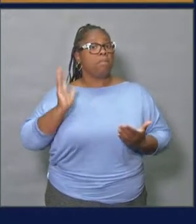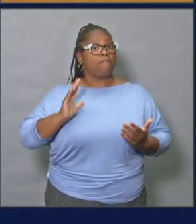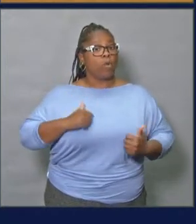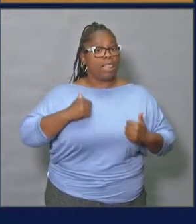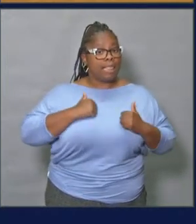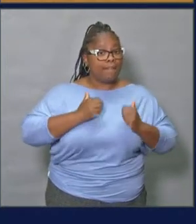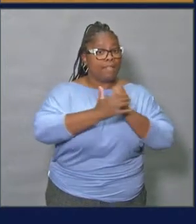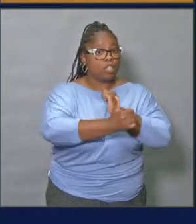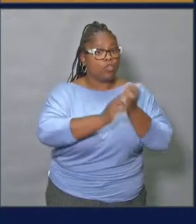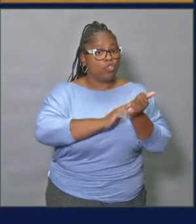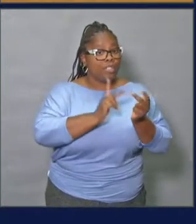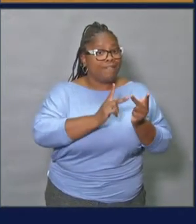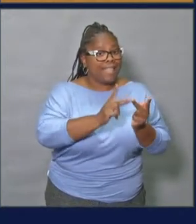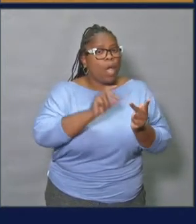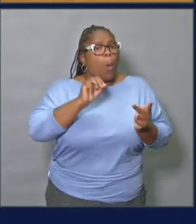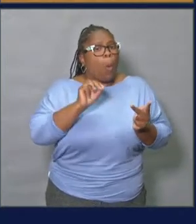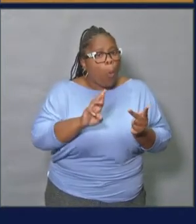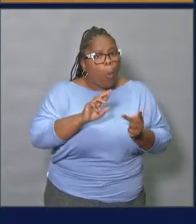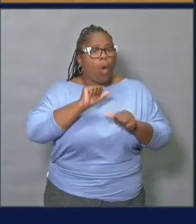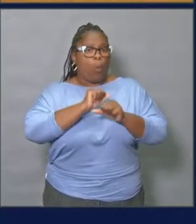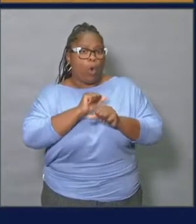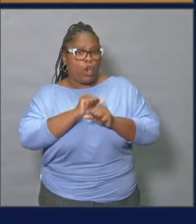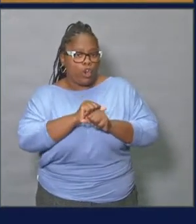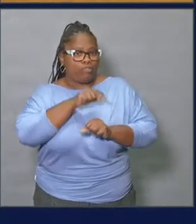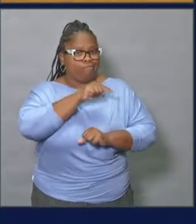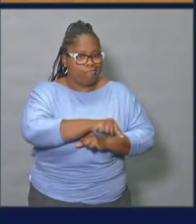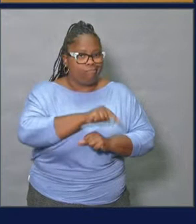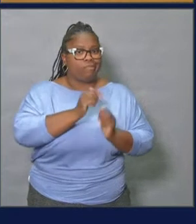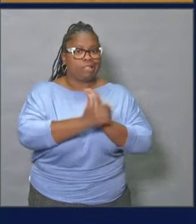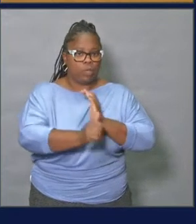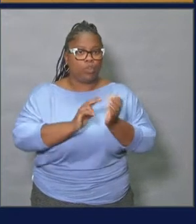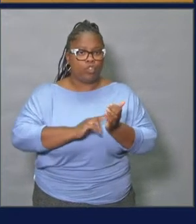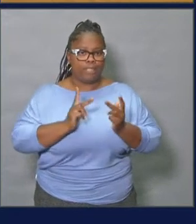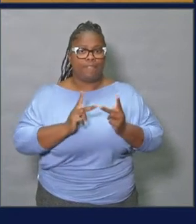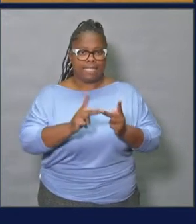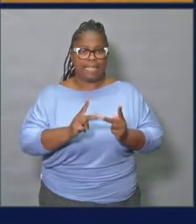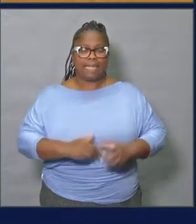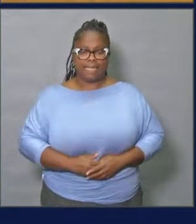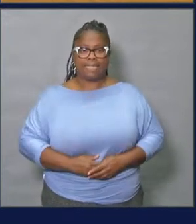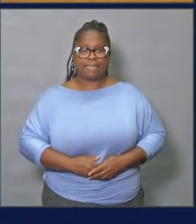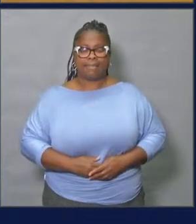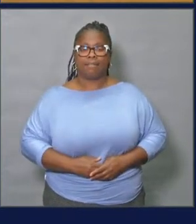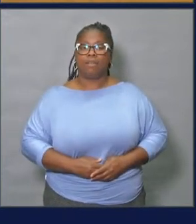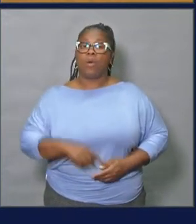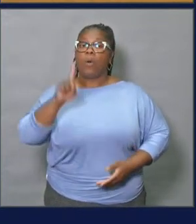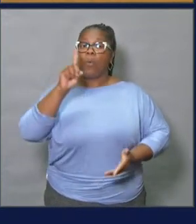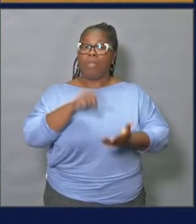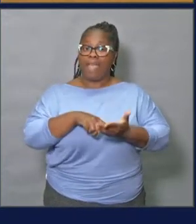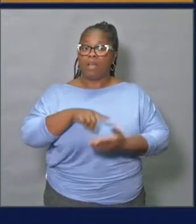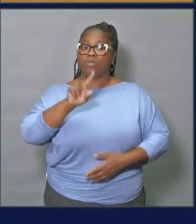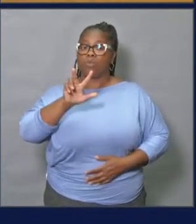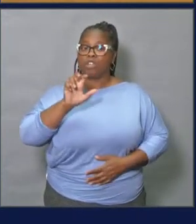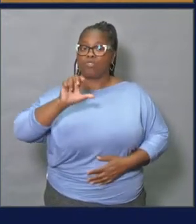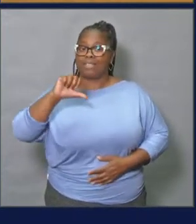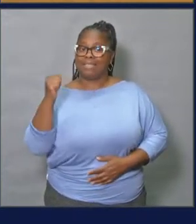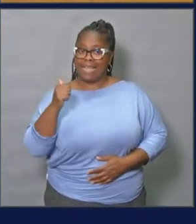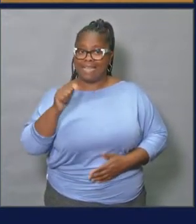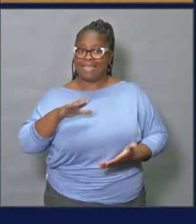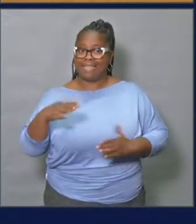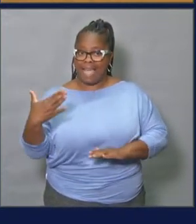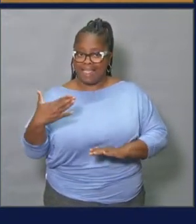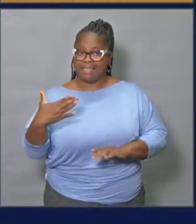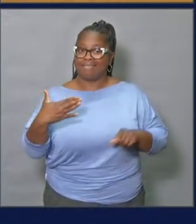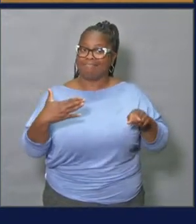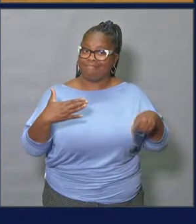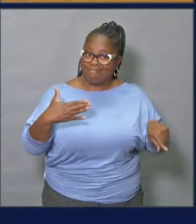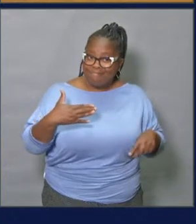facilities or were working in skilled nursing facilities. For the 1,310 deaths that were among residents at